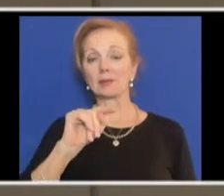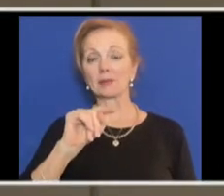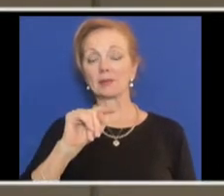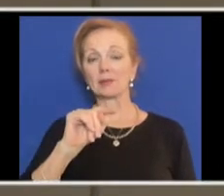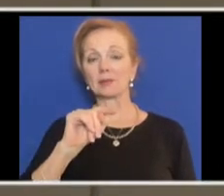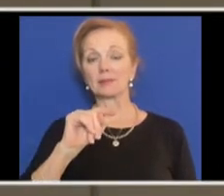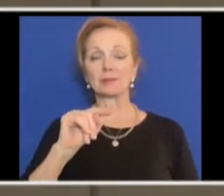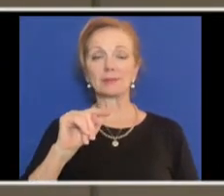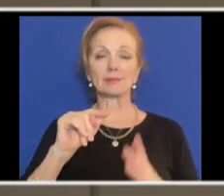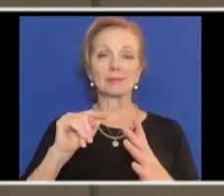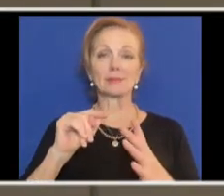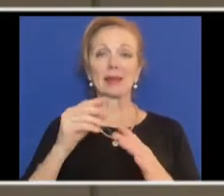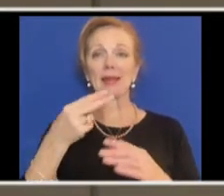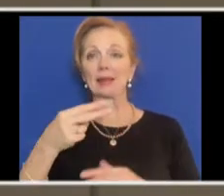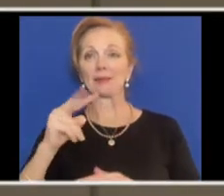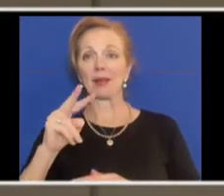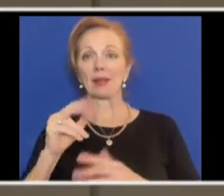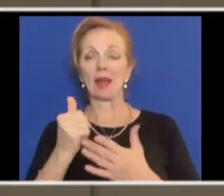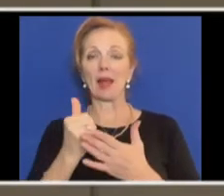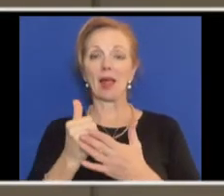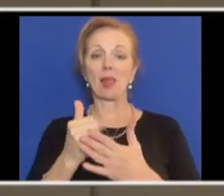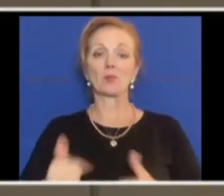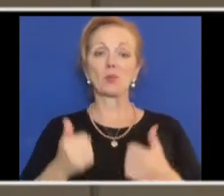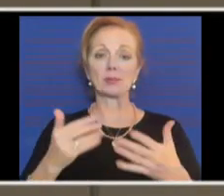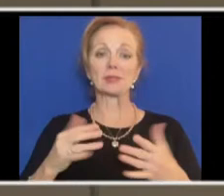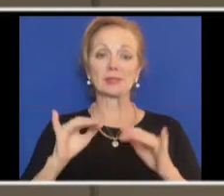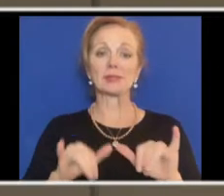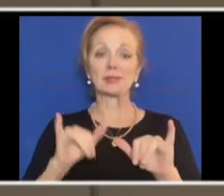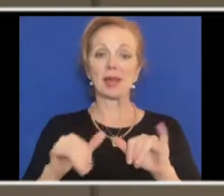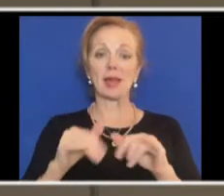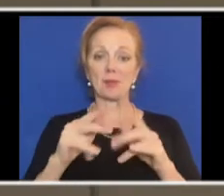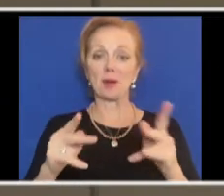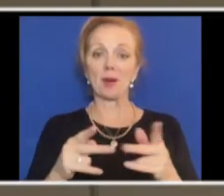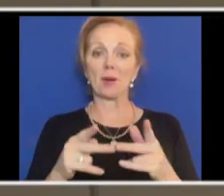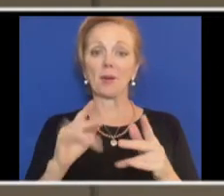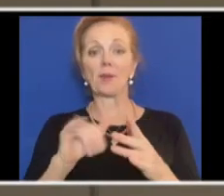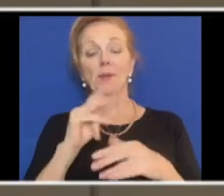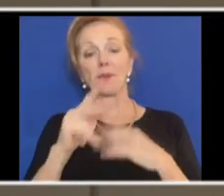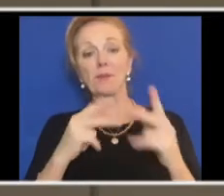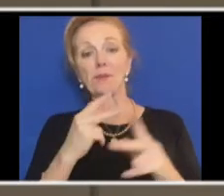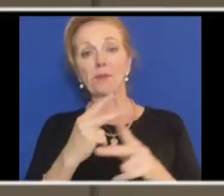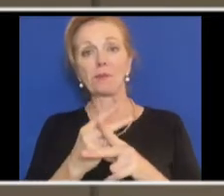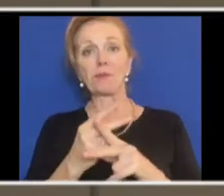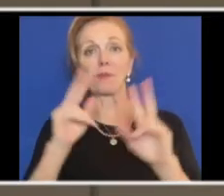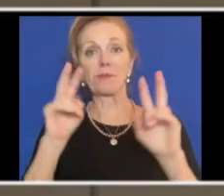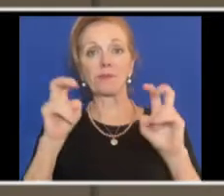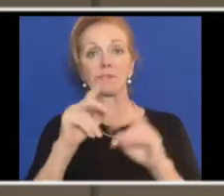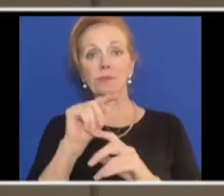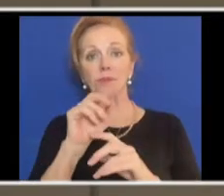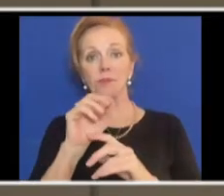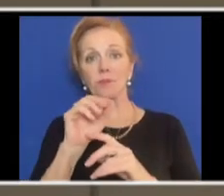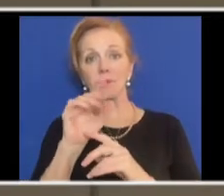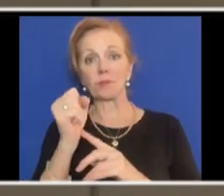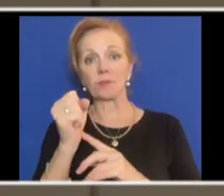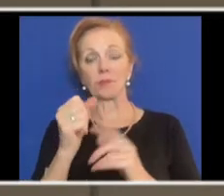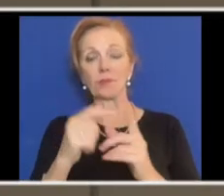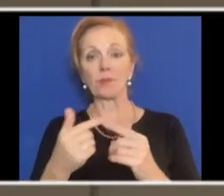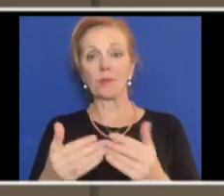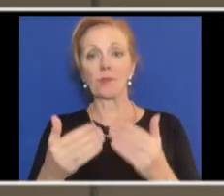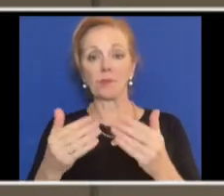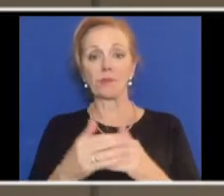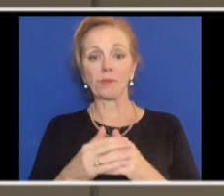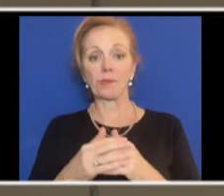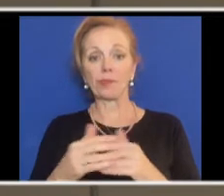residents stay in place good okay because those are the kind of tools that we have to offer the the